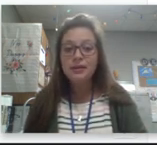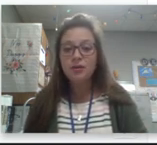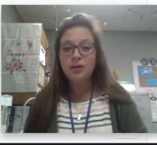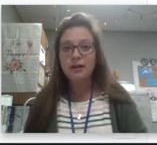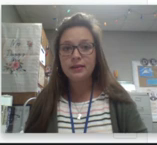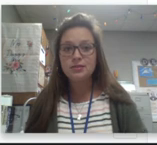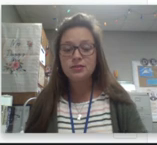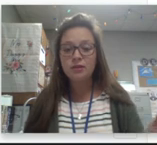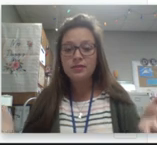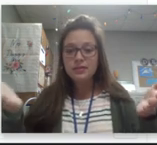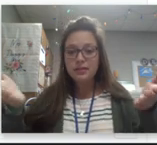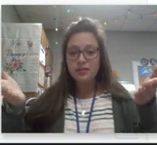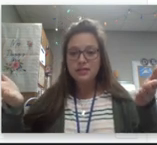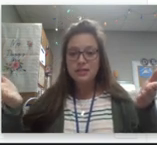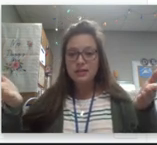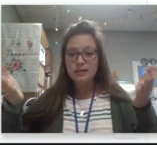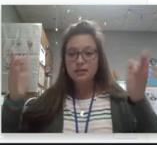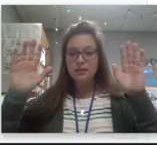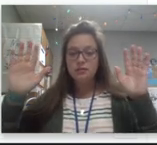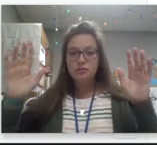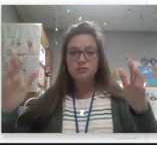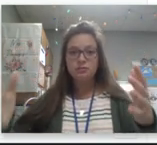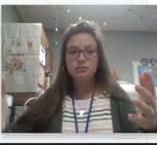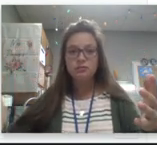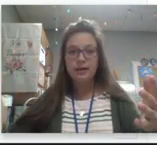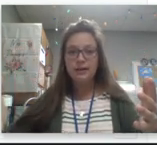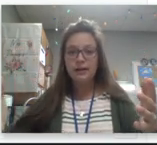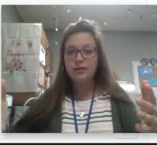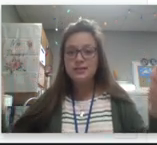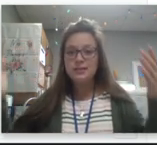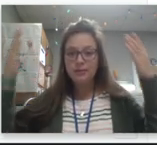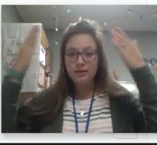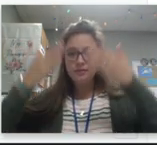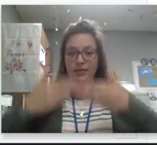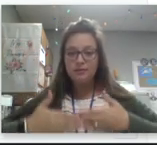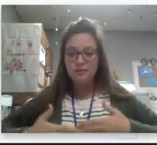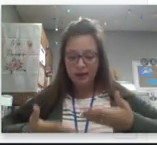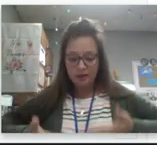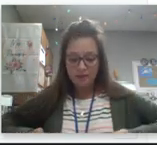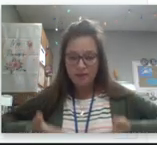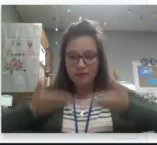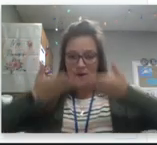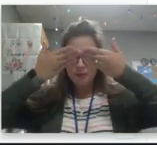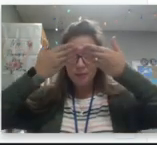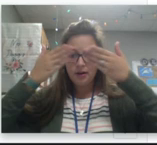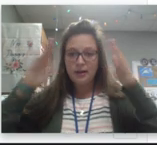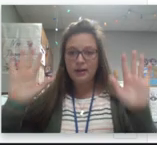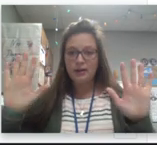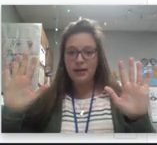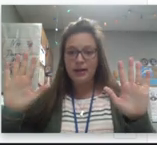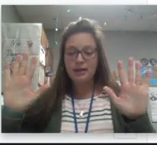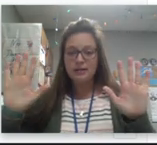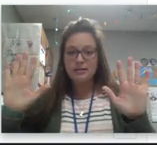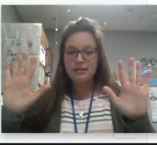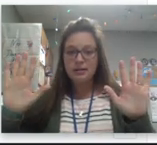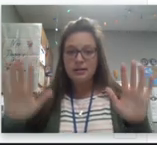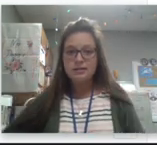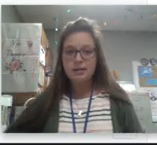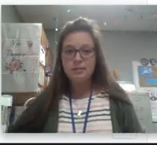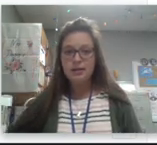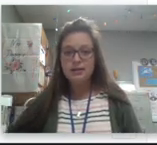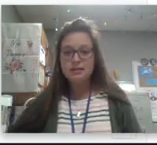How to video correctly. So obviously you can see right now, you can see my like upper body and my